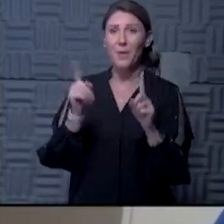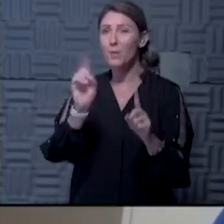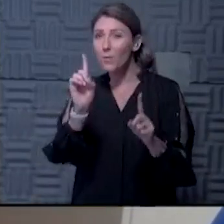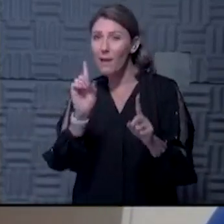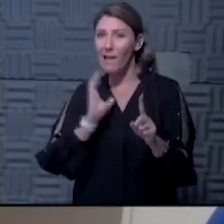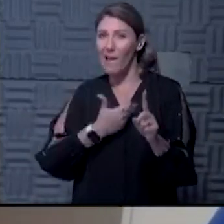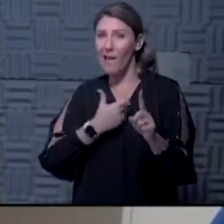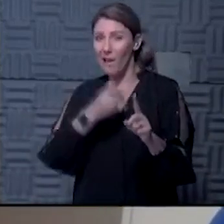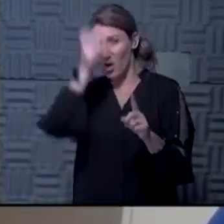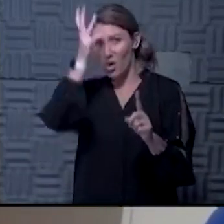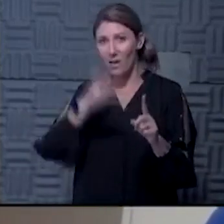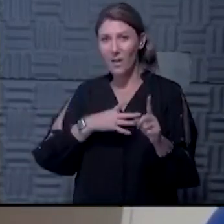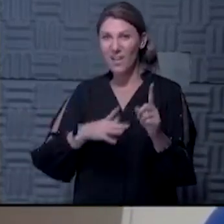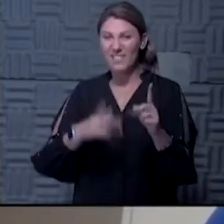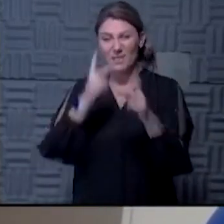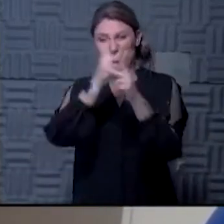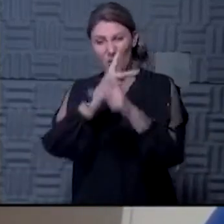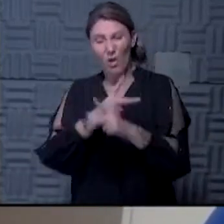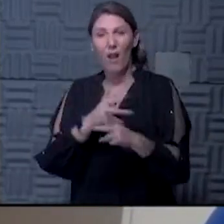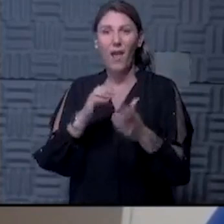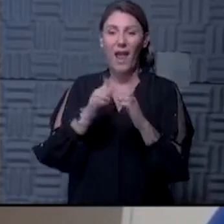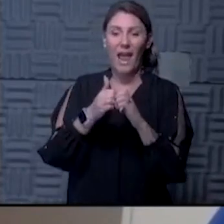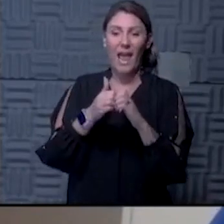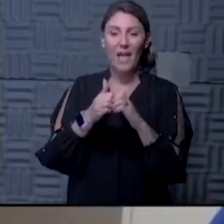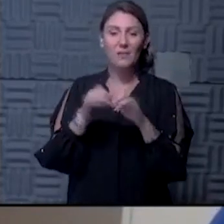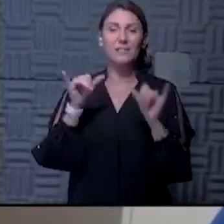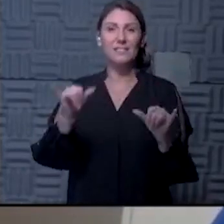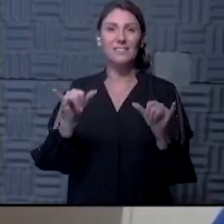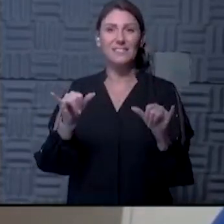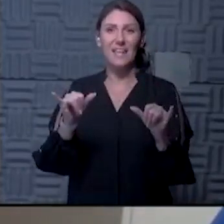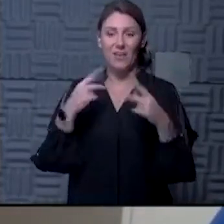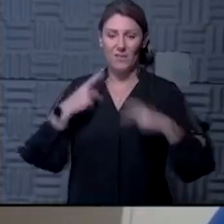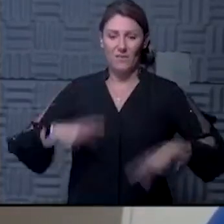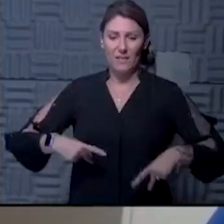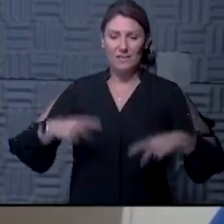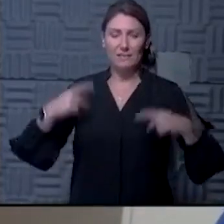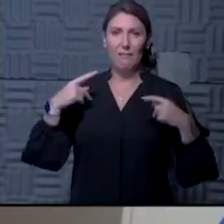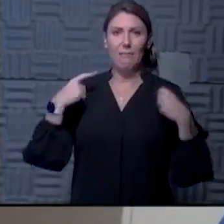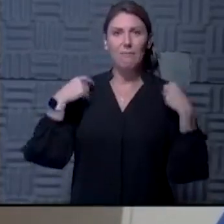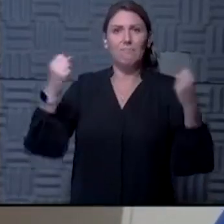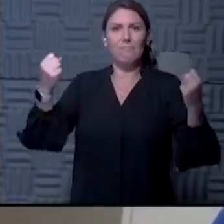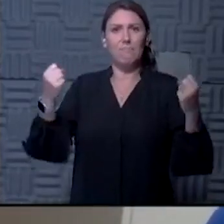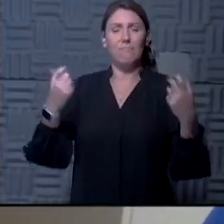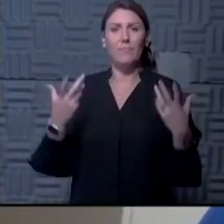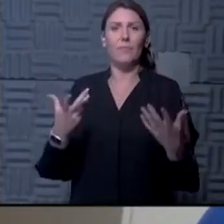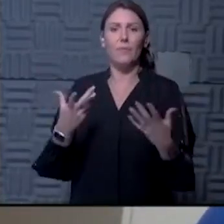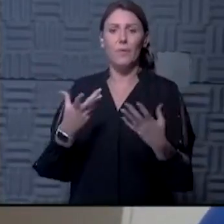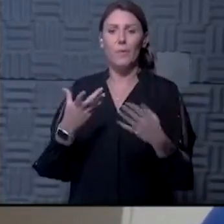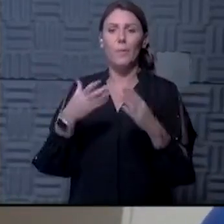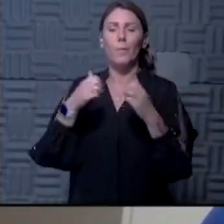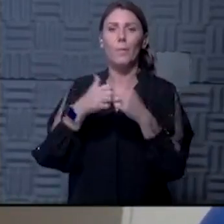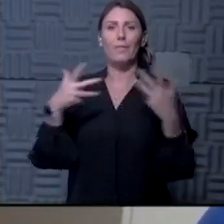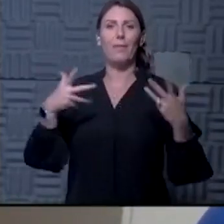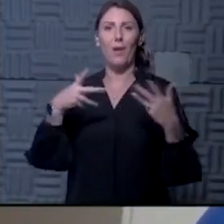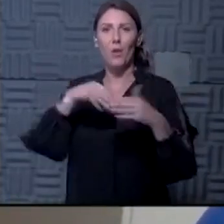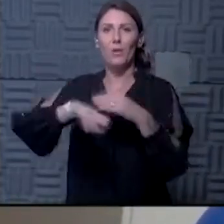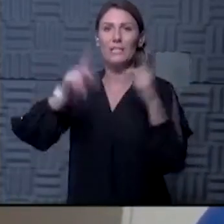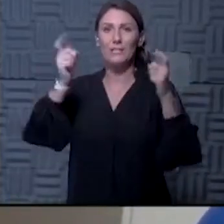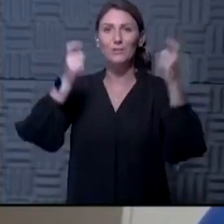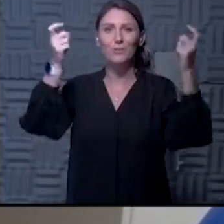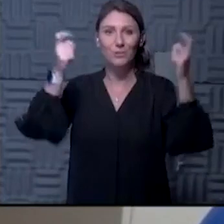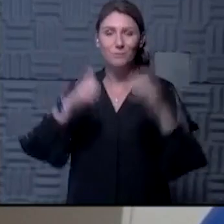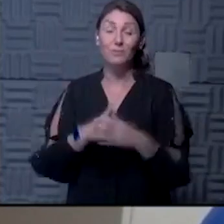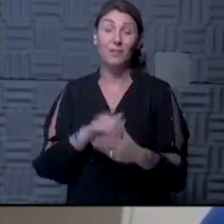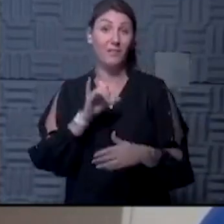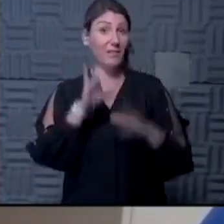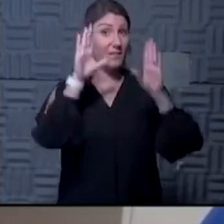our guys found a way to stay physically fit without actually having to go into a gym.